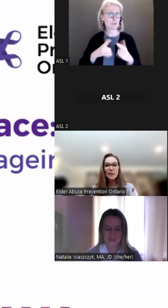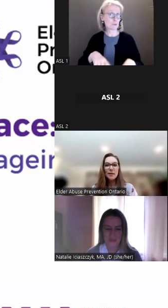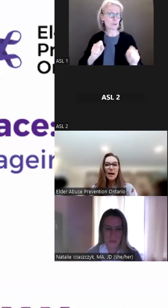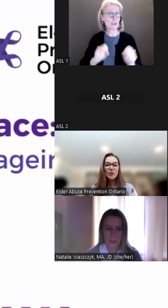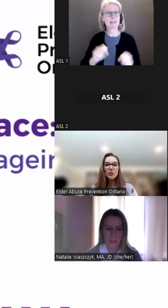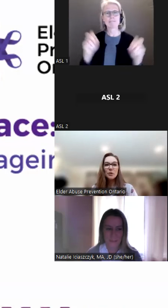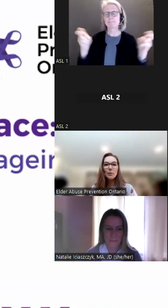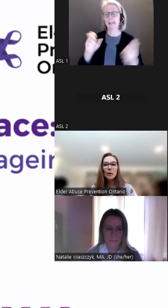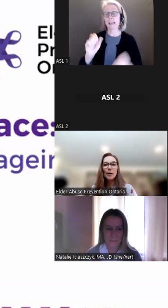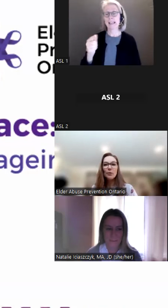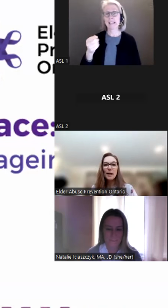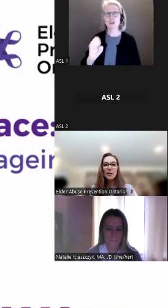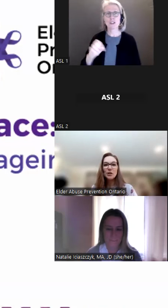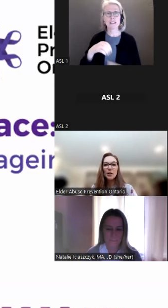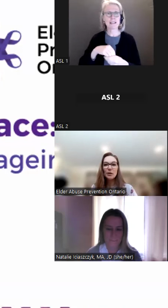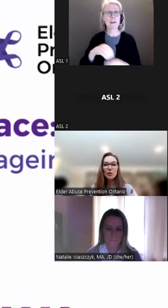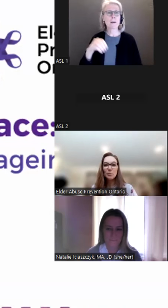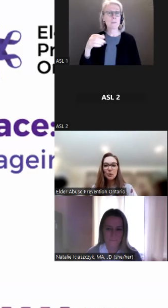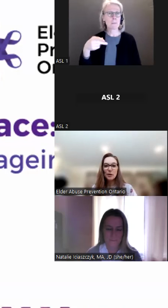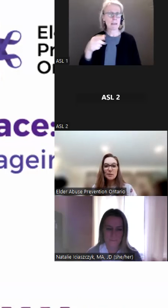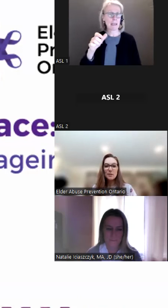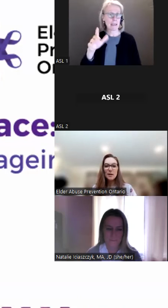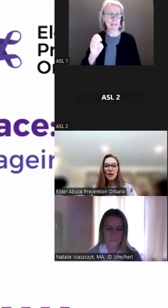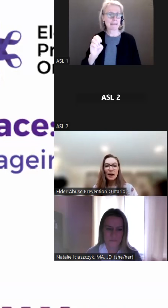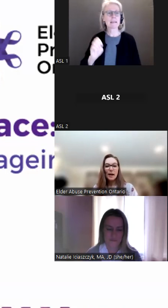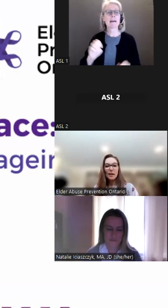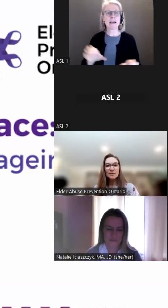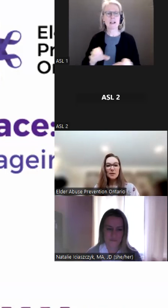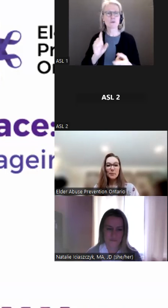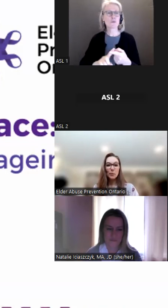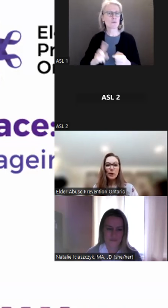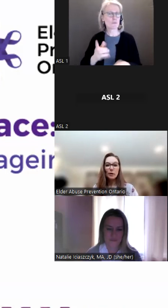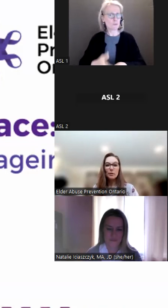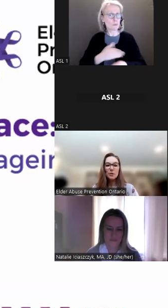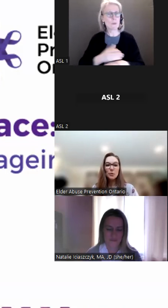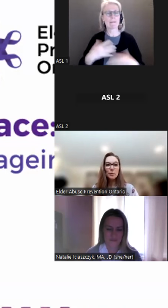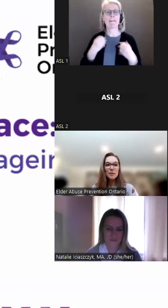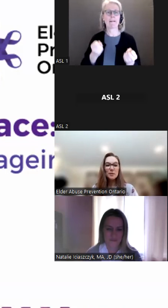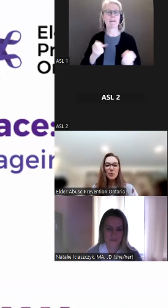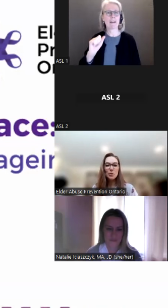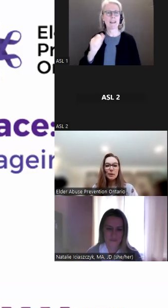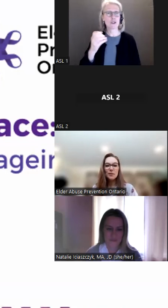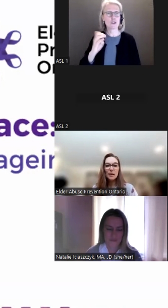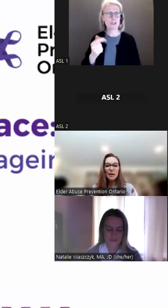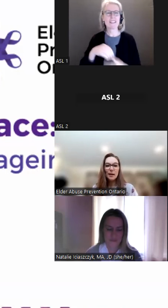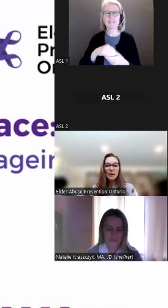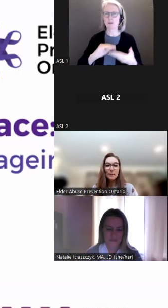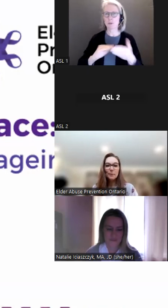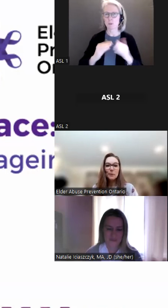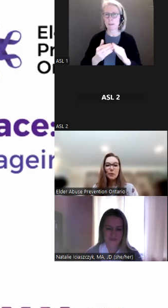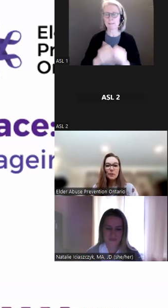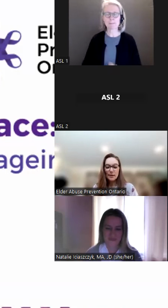in Place, Actions to Promote Healthy Aging in Communities. And we are so pleased to be joined